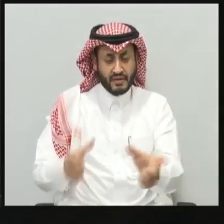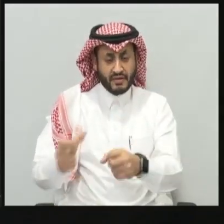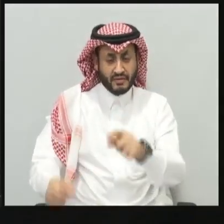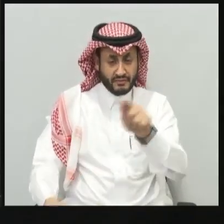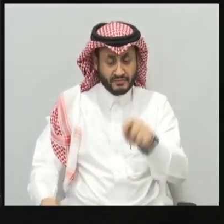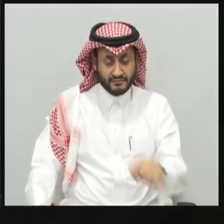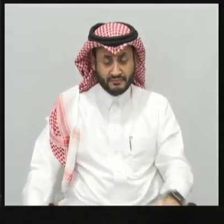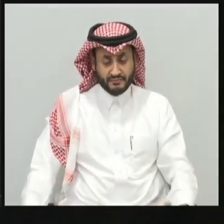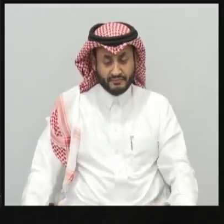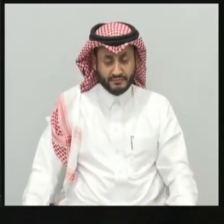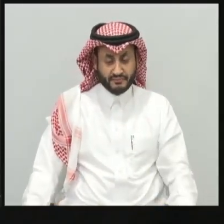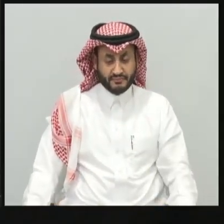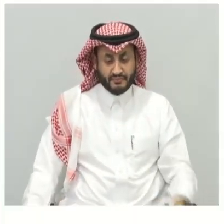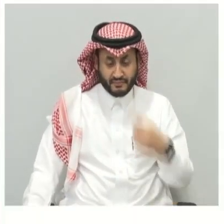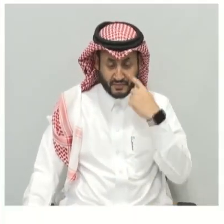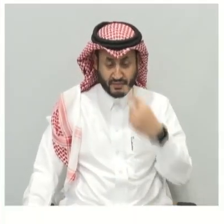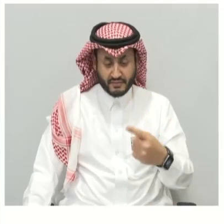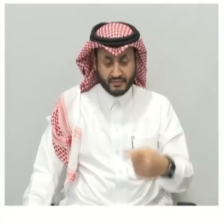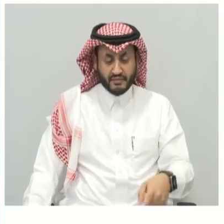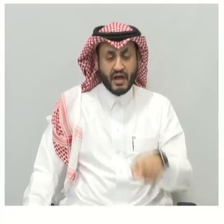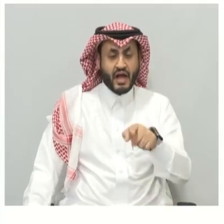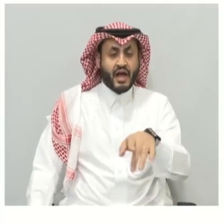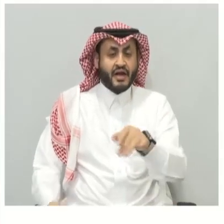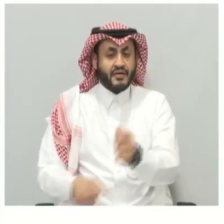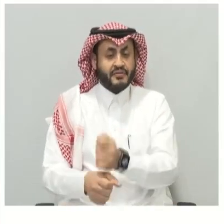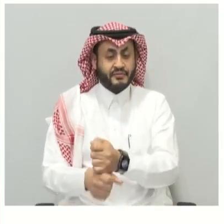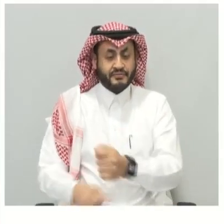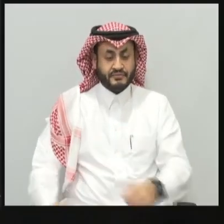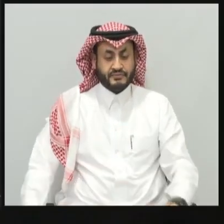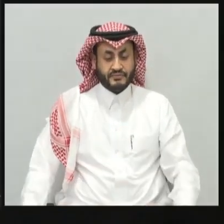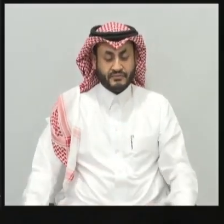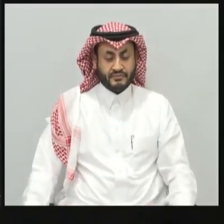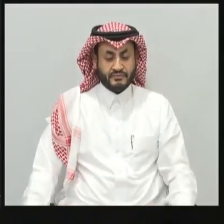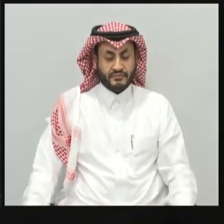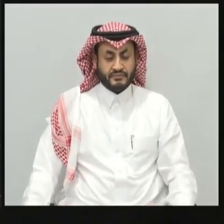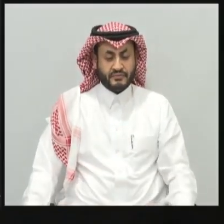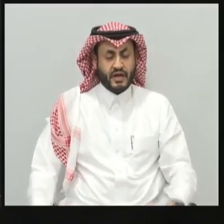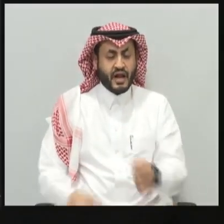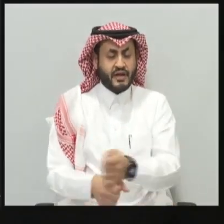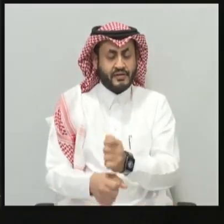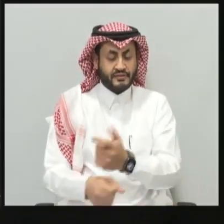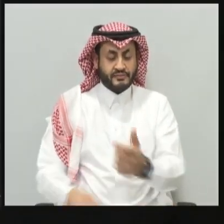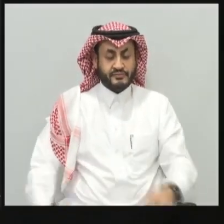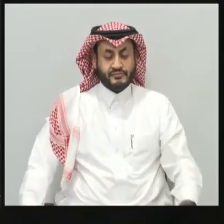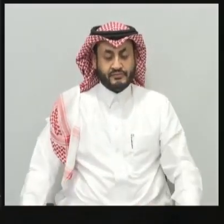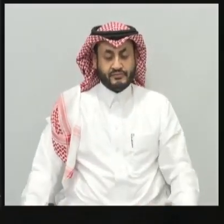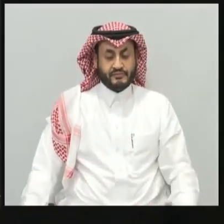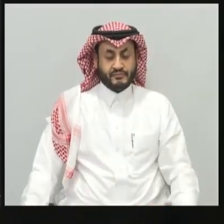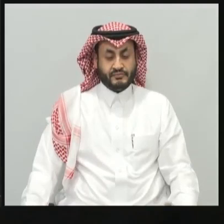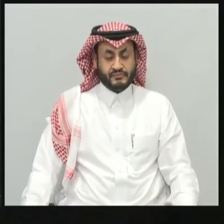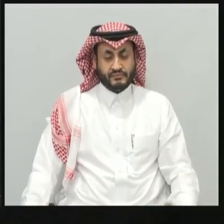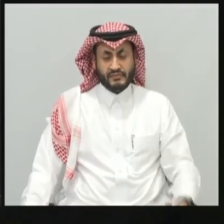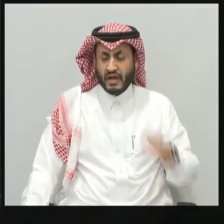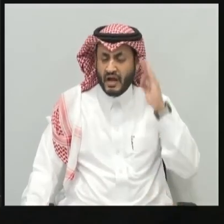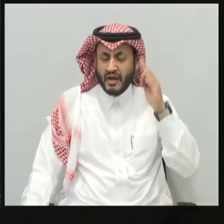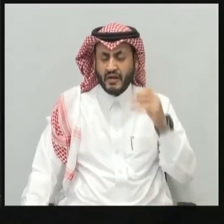questions like this one. What do you do? You can go to them and ask them, what do you do? And you will